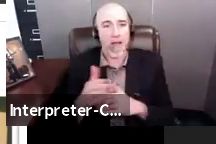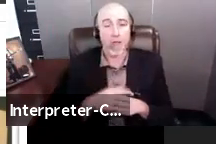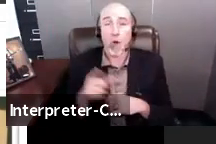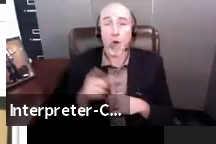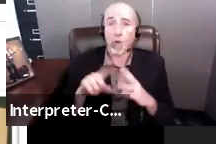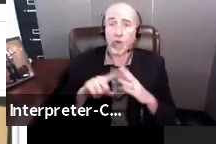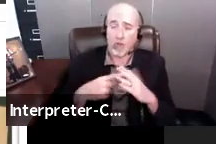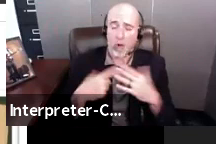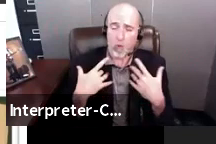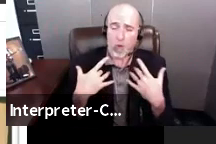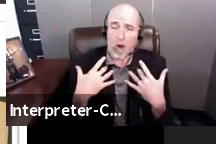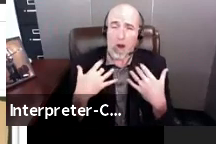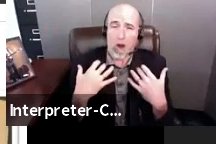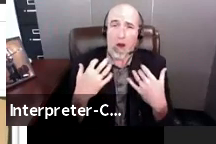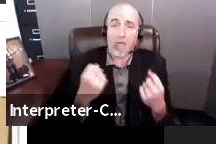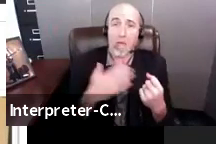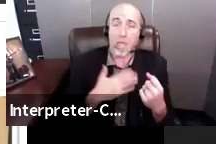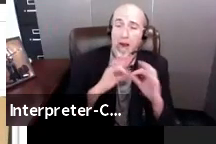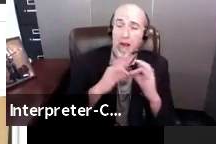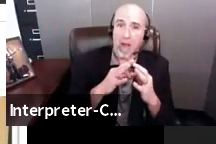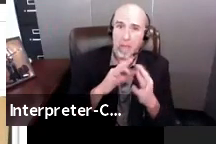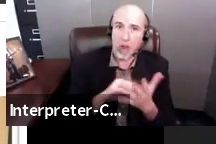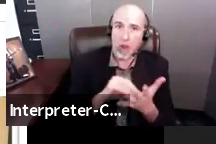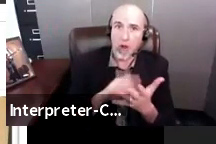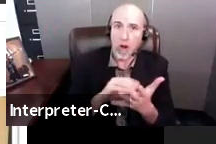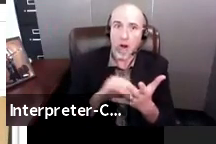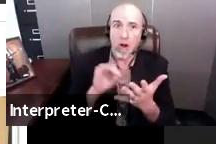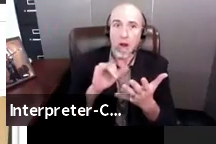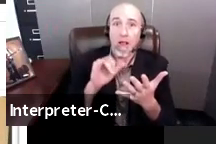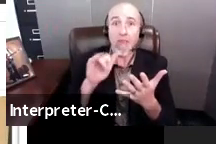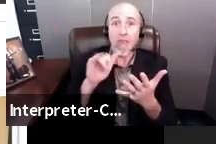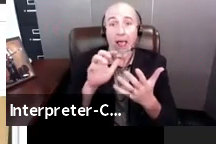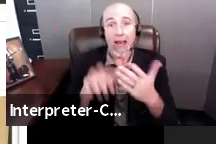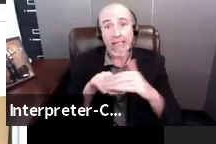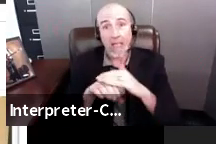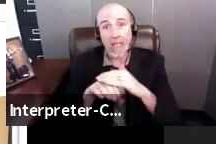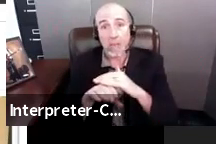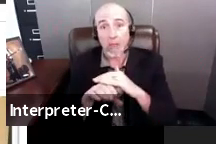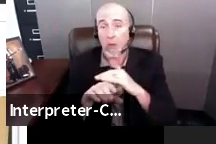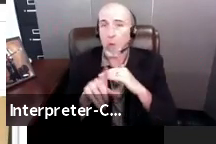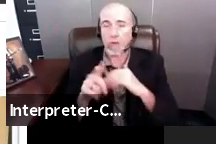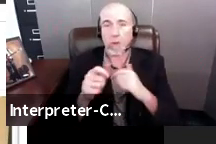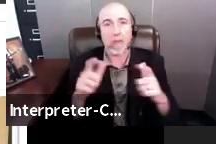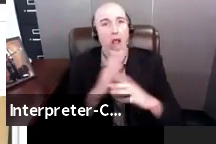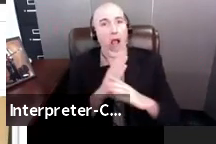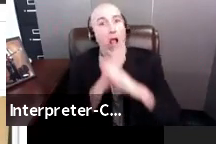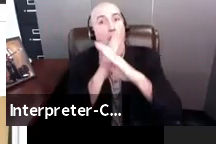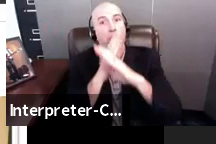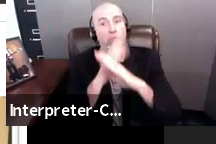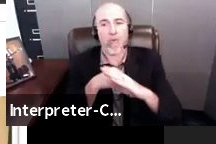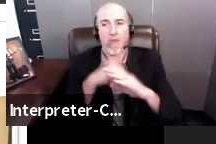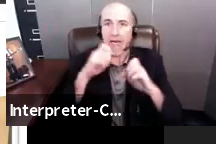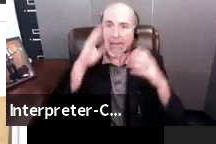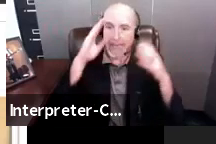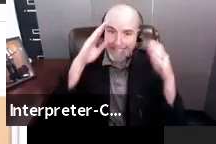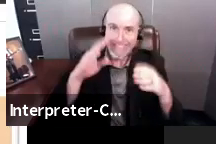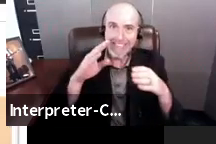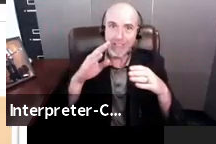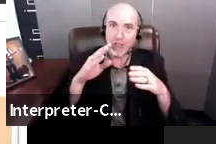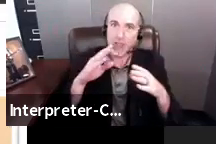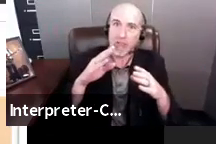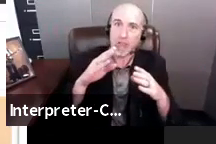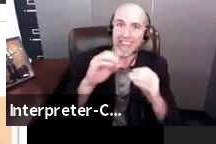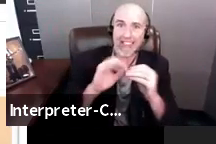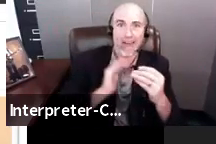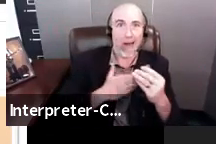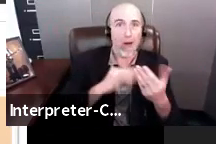his recovery, my family learned firsthand that accessibility was an obstacle that desperately needed attention in our city. In